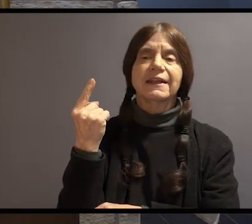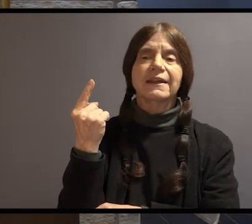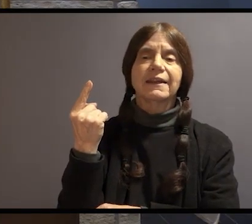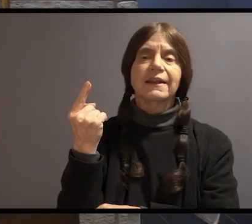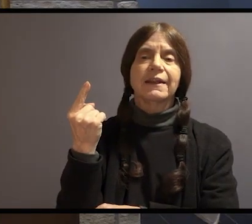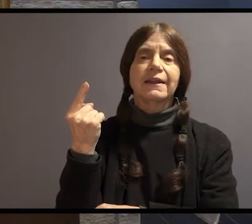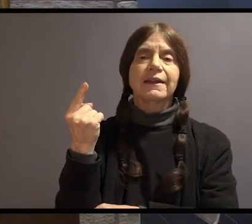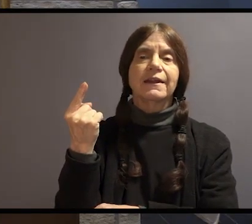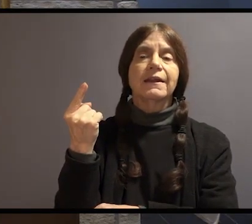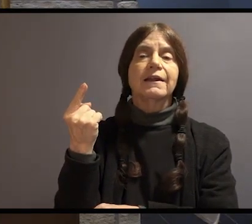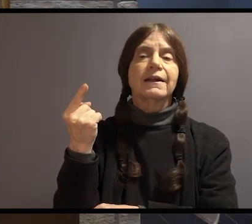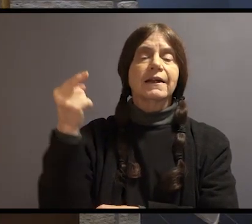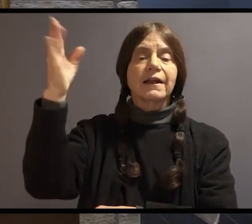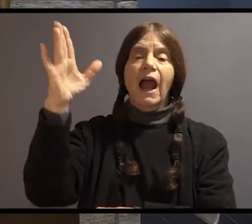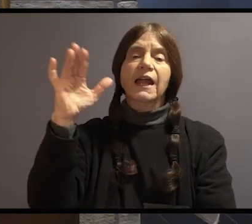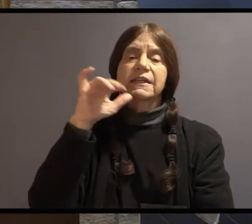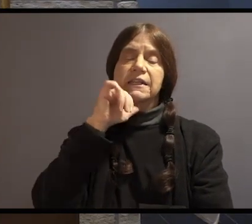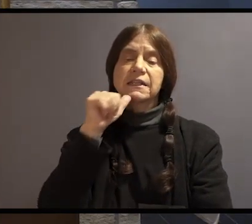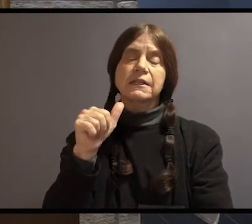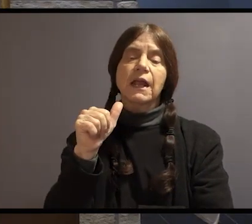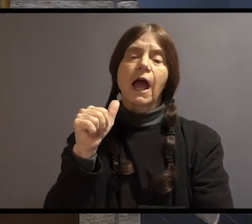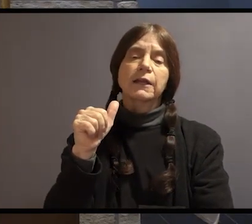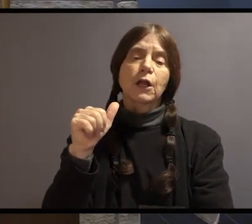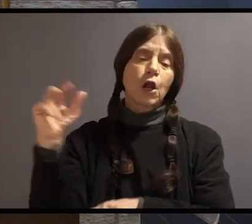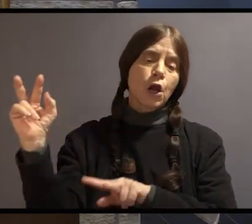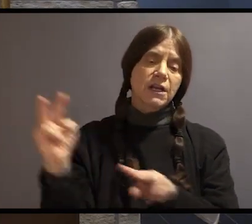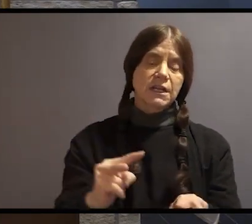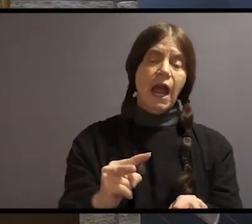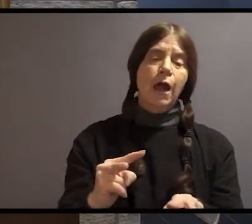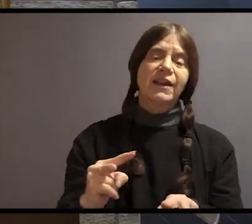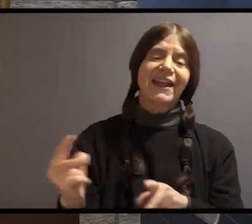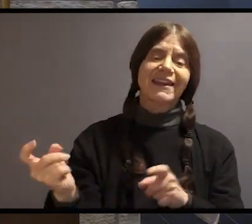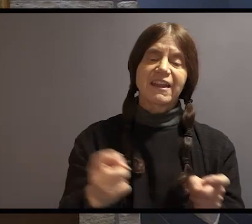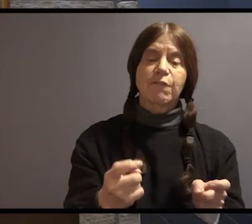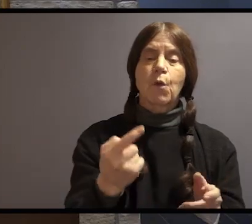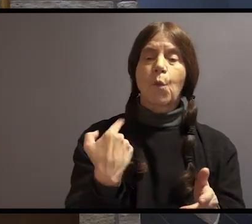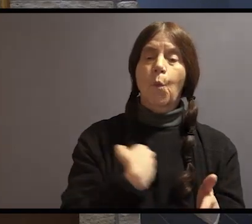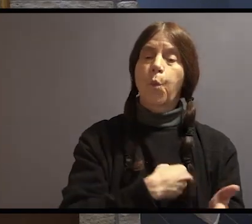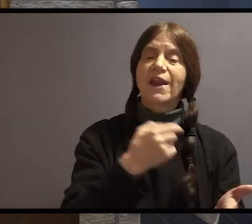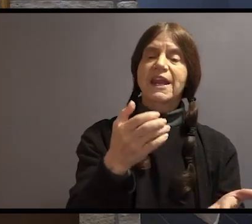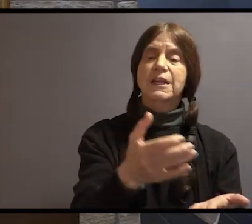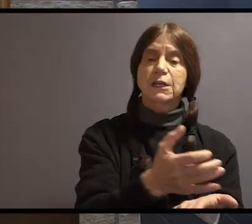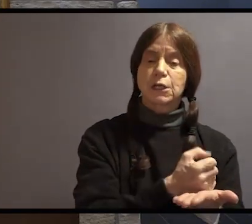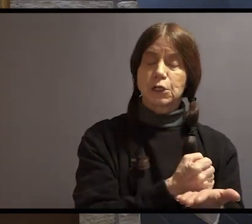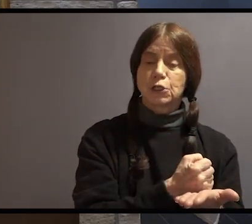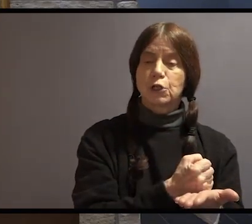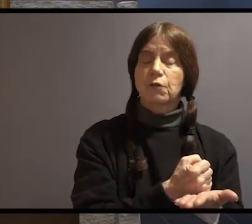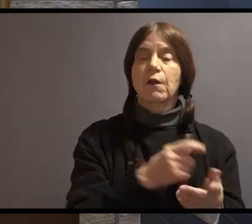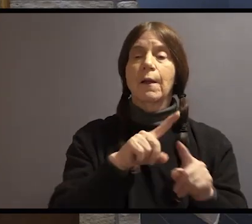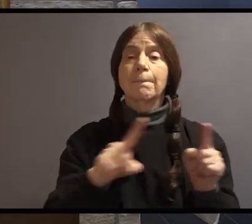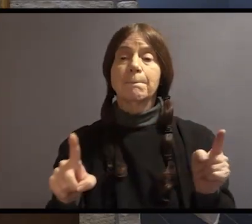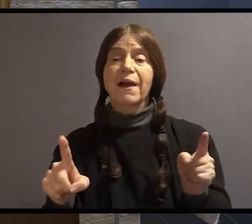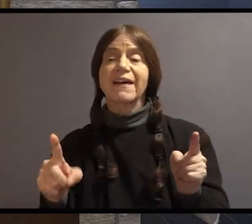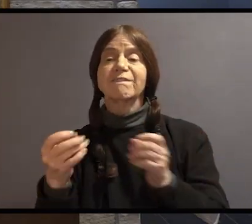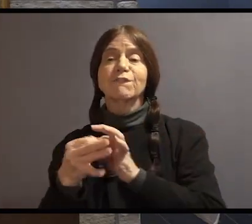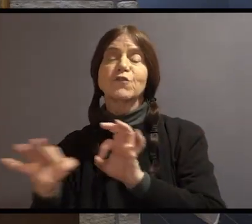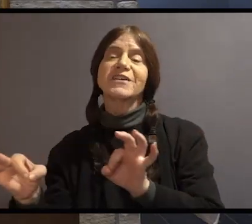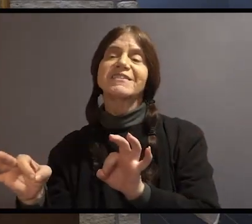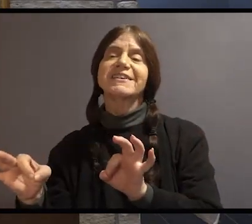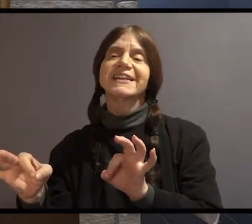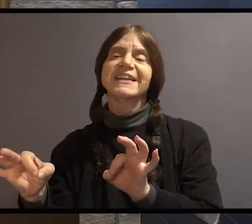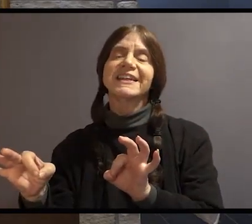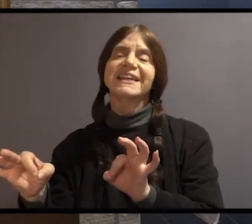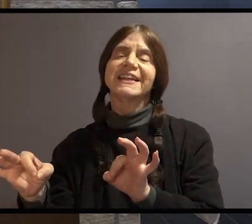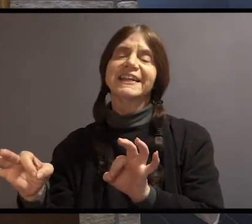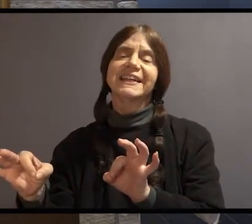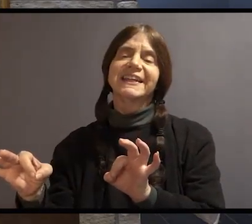deal with us as we deserve, but He deals with us through His Son, Jesus Christ. When we truly